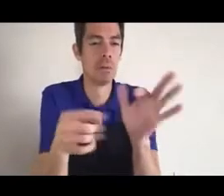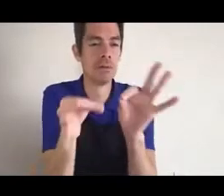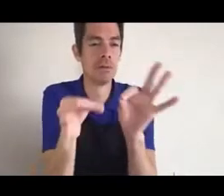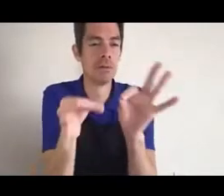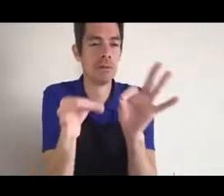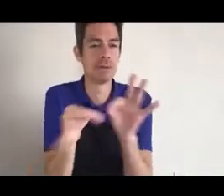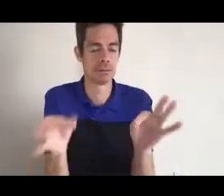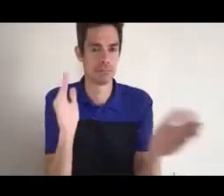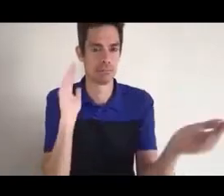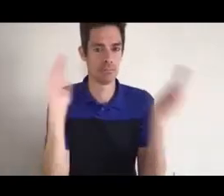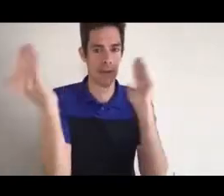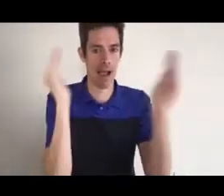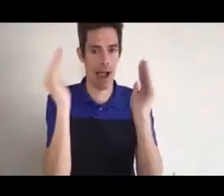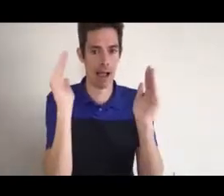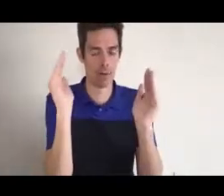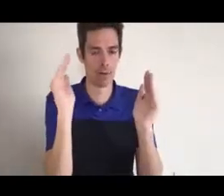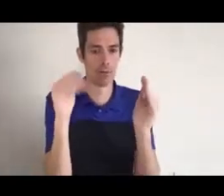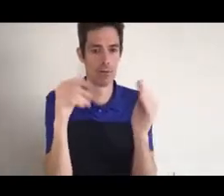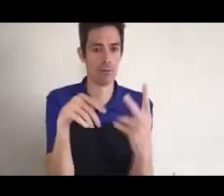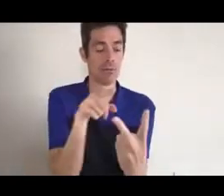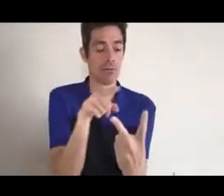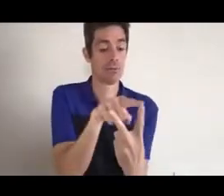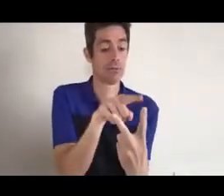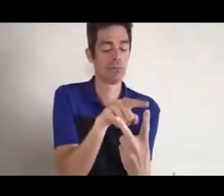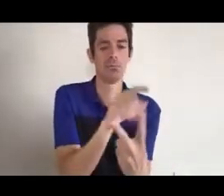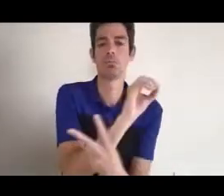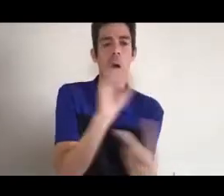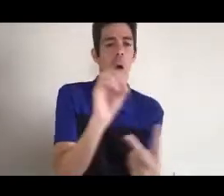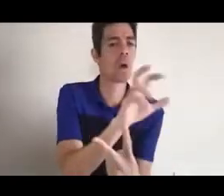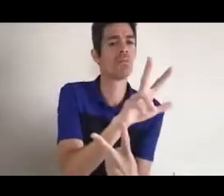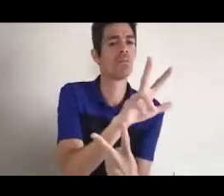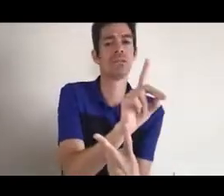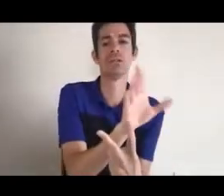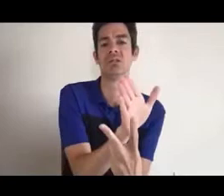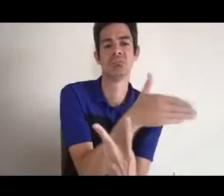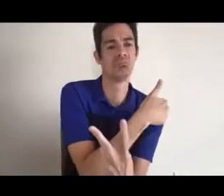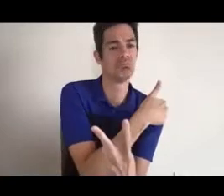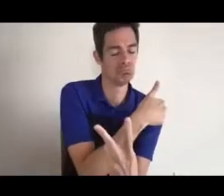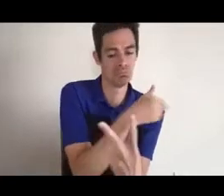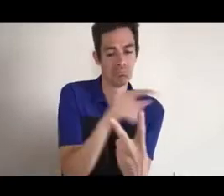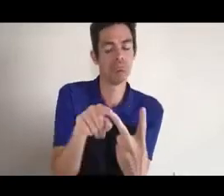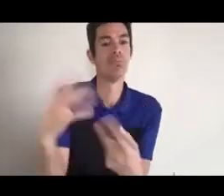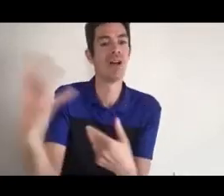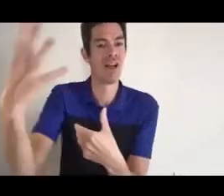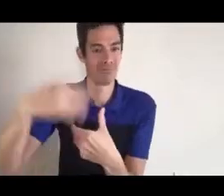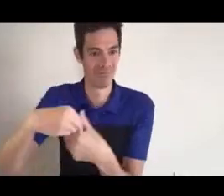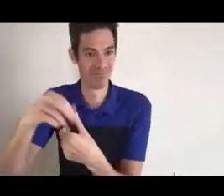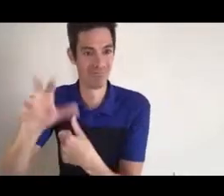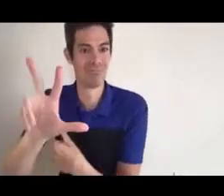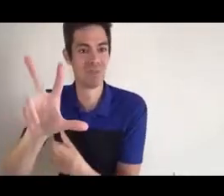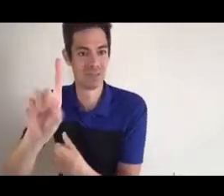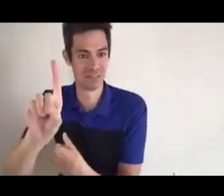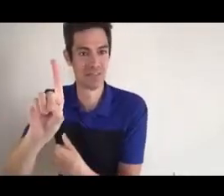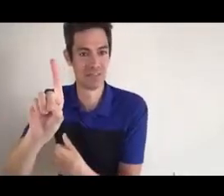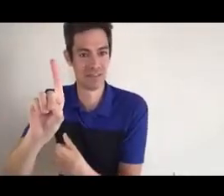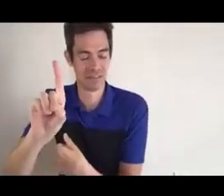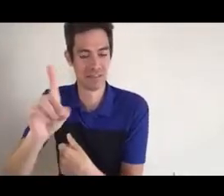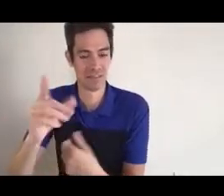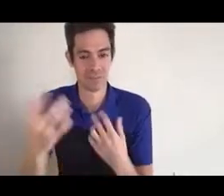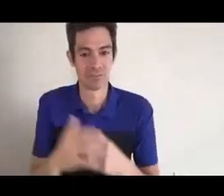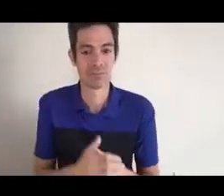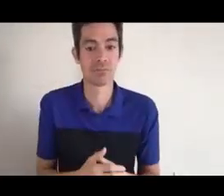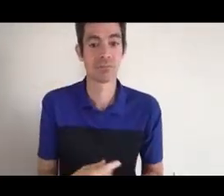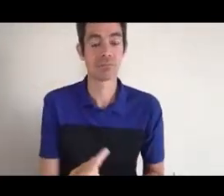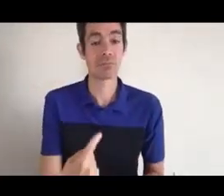Now I will show some examples of sentences comparing those non-3D